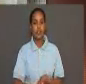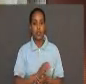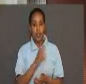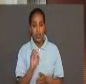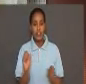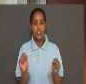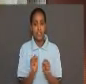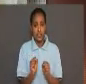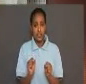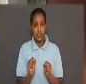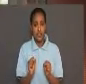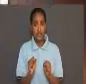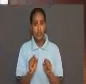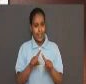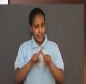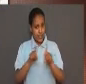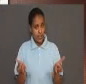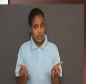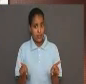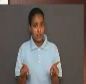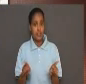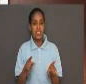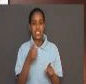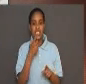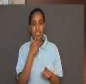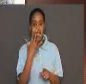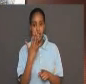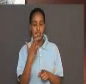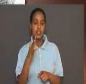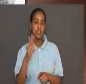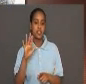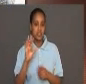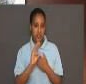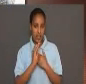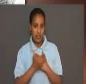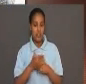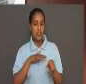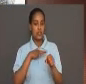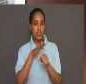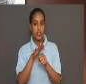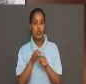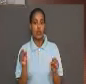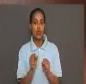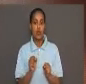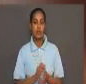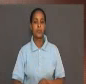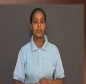and freezes to an extremely glassy state when sufficiently cooled.